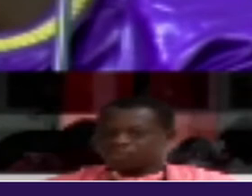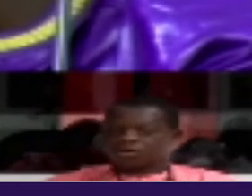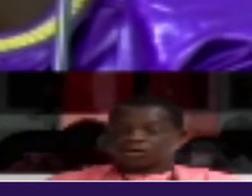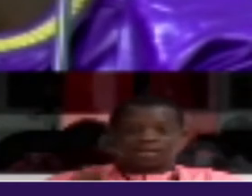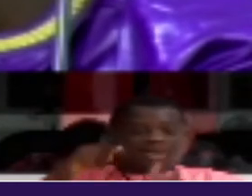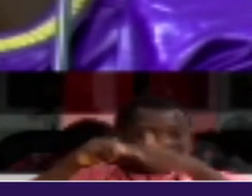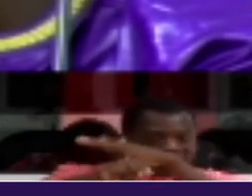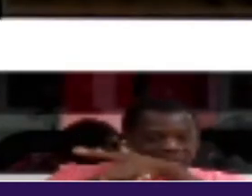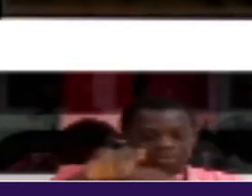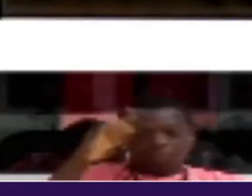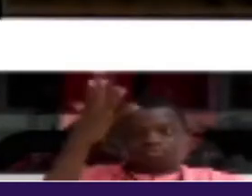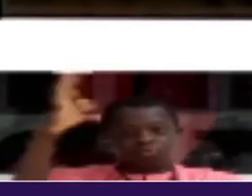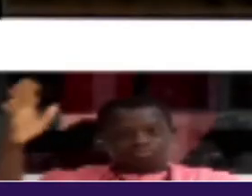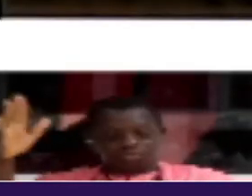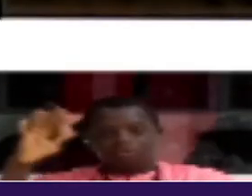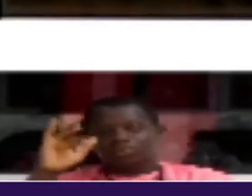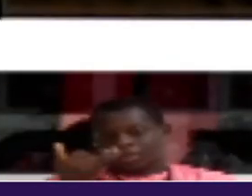in the bush.